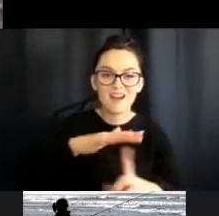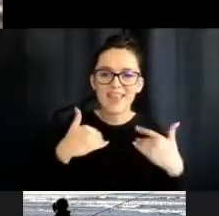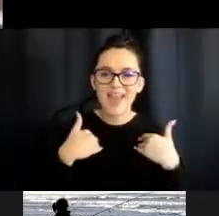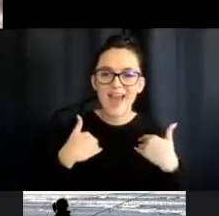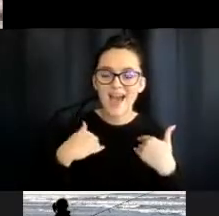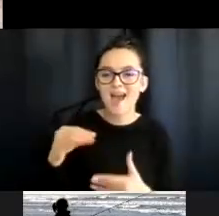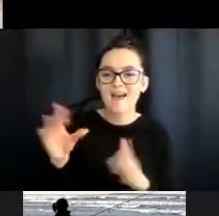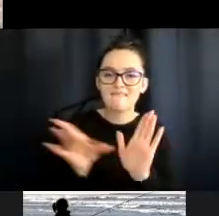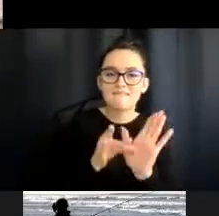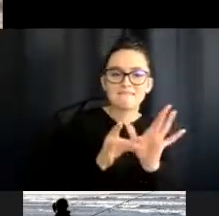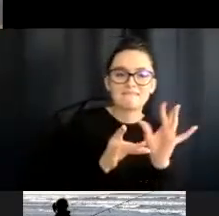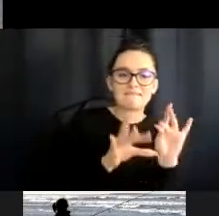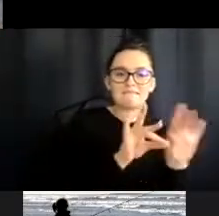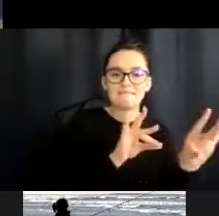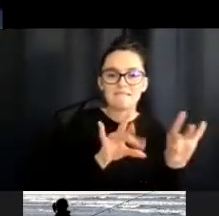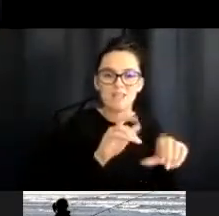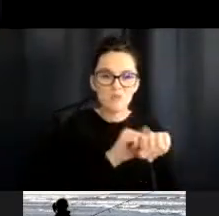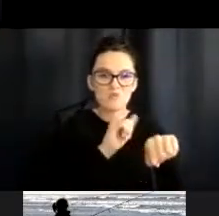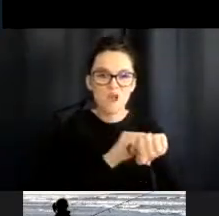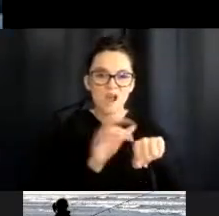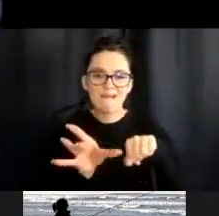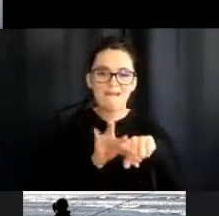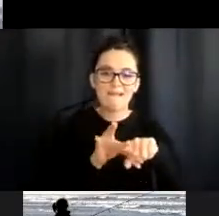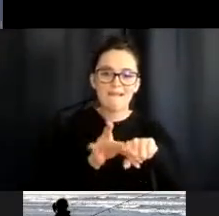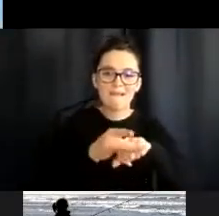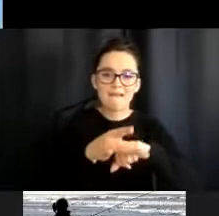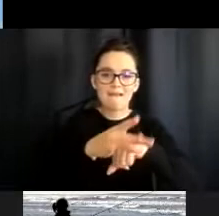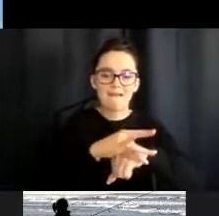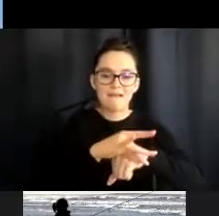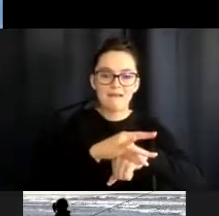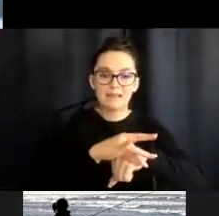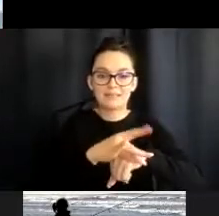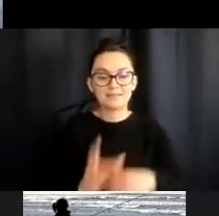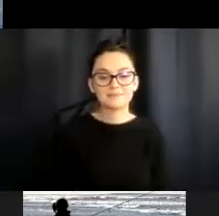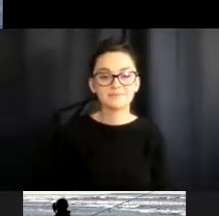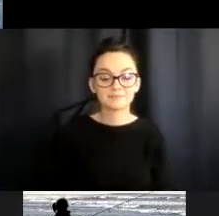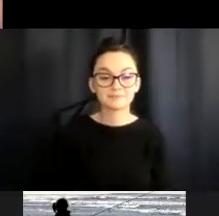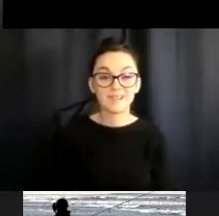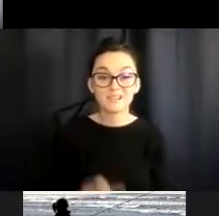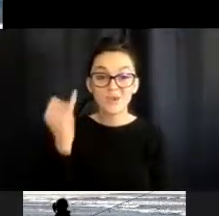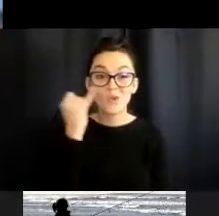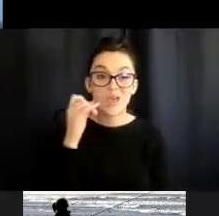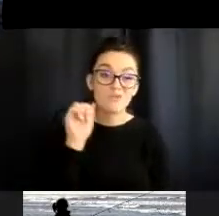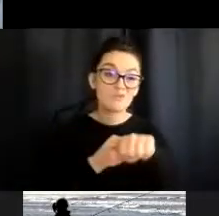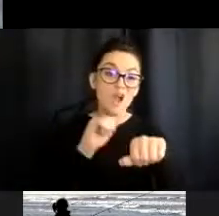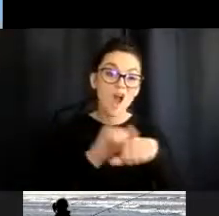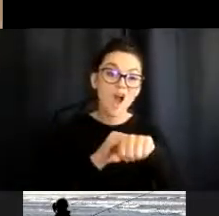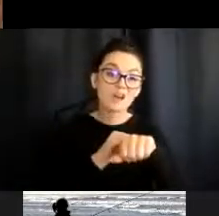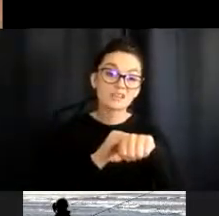that grab rocks in the water column. So if some rocks are coming in, they'll grab one and they'll